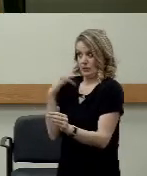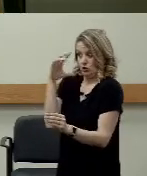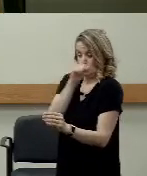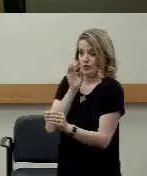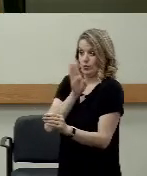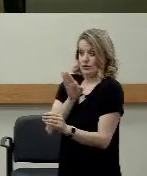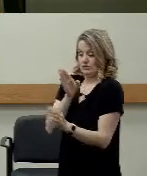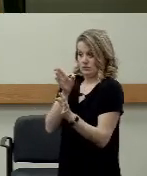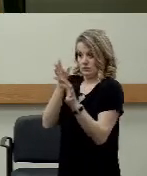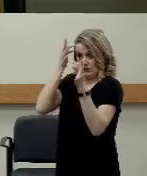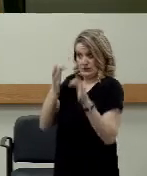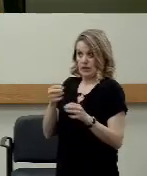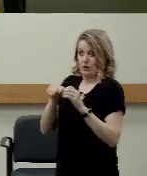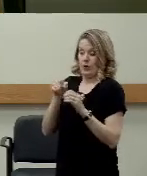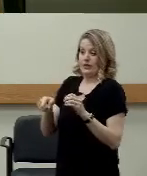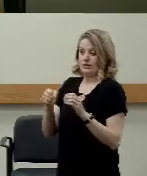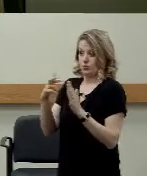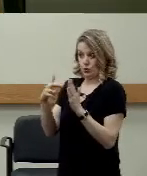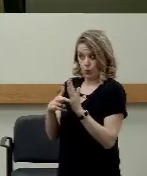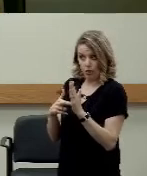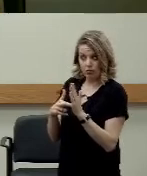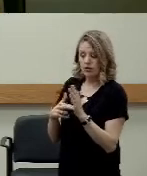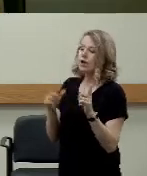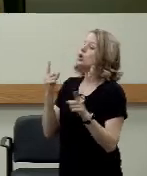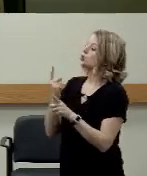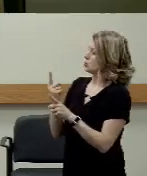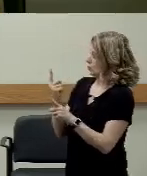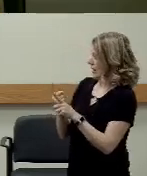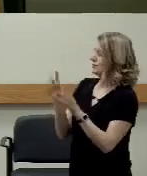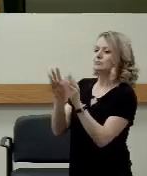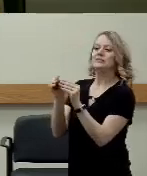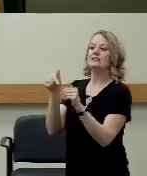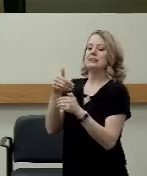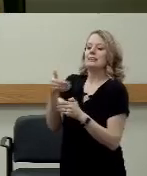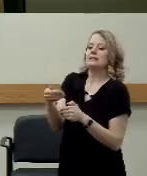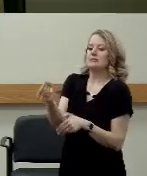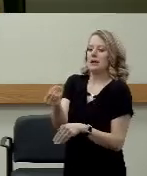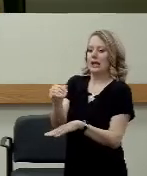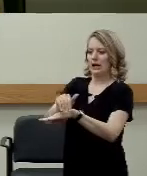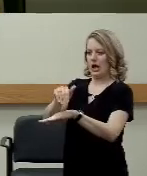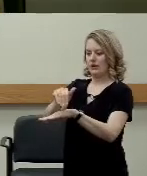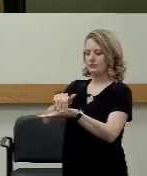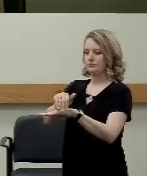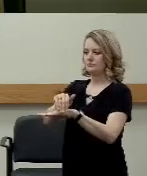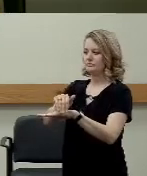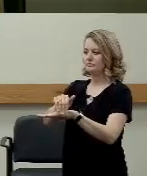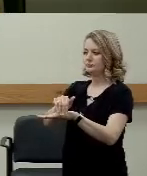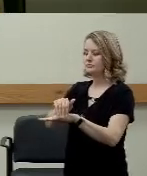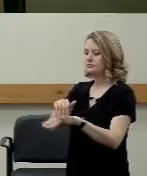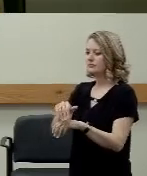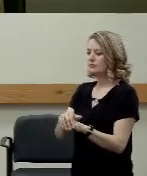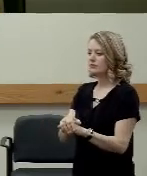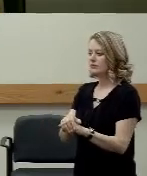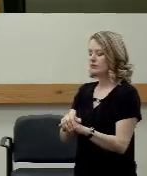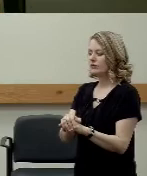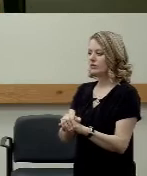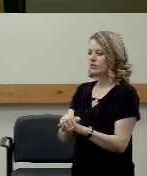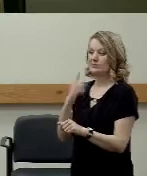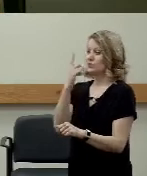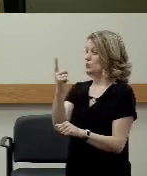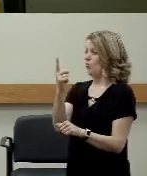this resolution. Is that correct? Correct. The City Council will meet this Monday night, this coming Monday night, with this one item